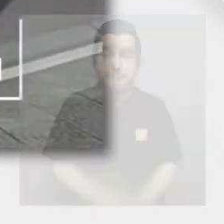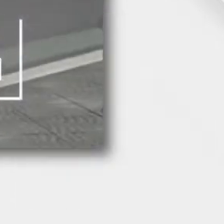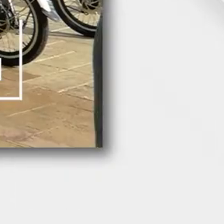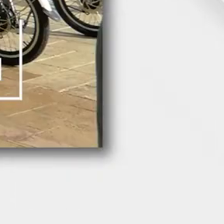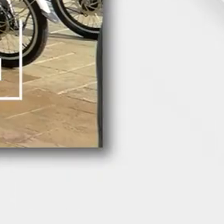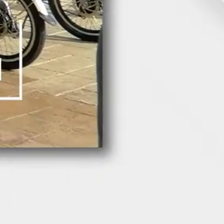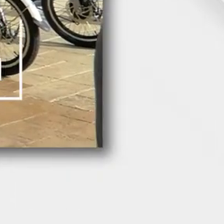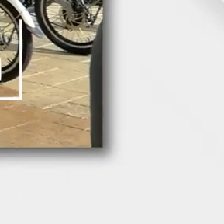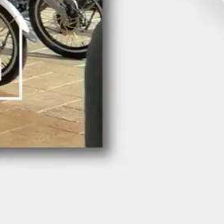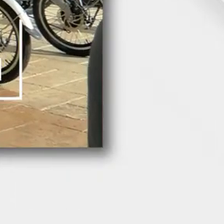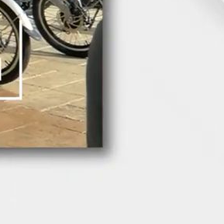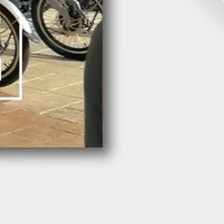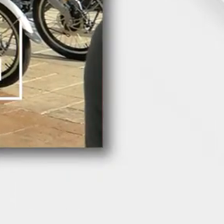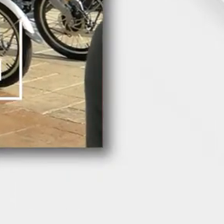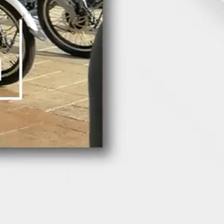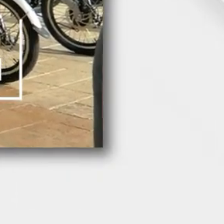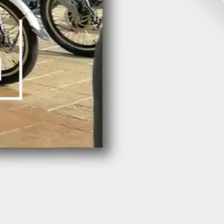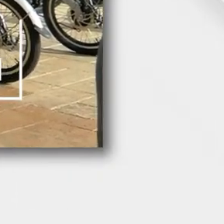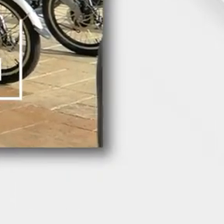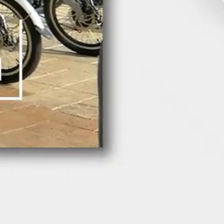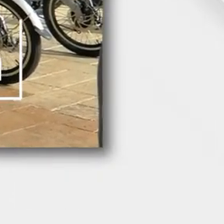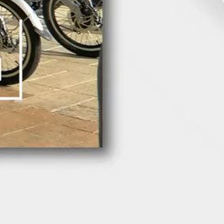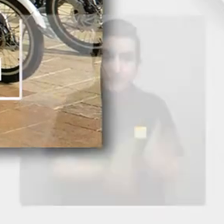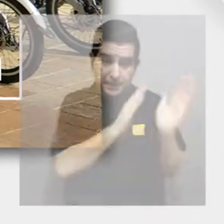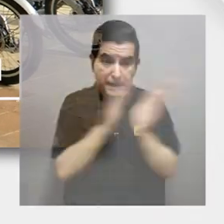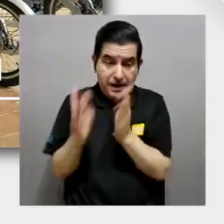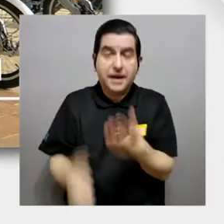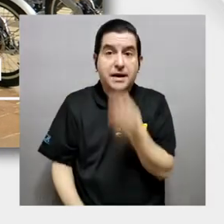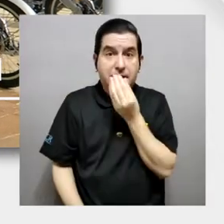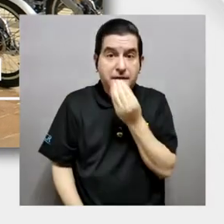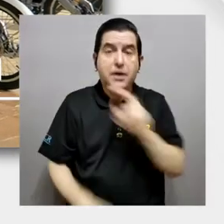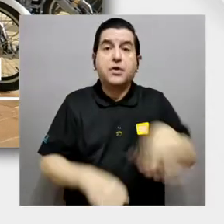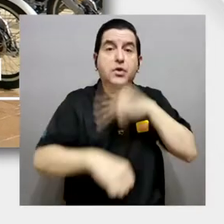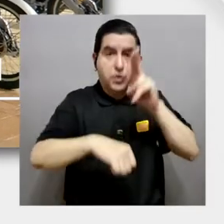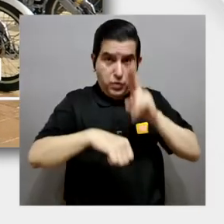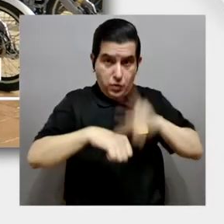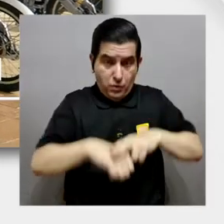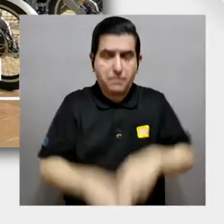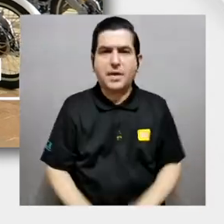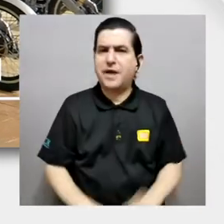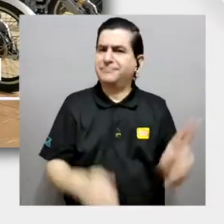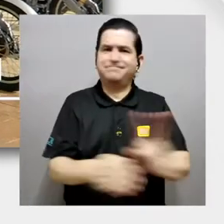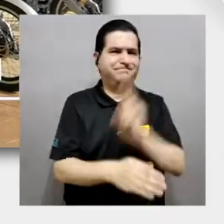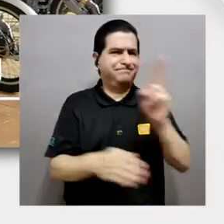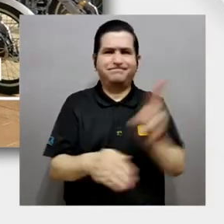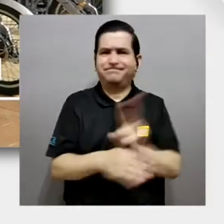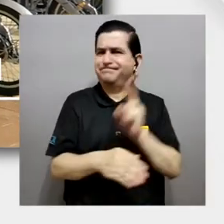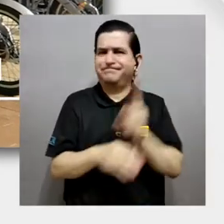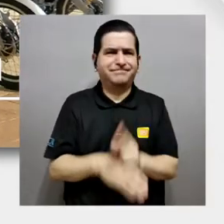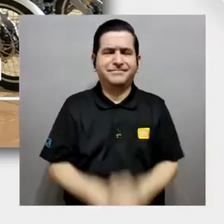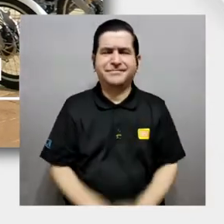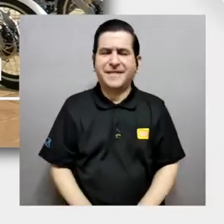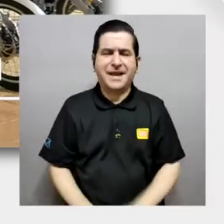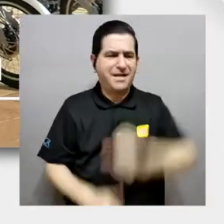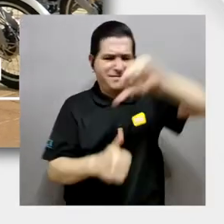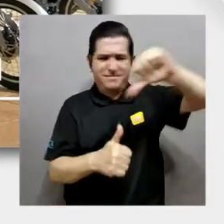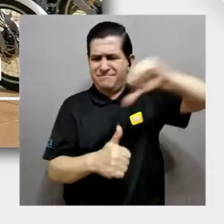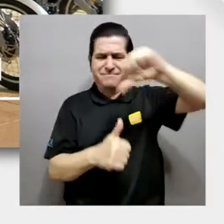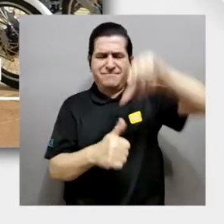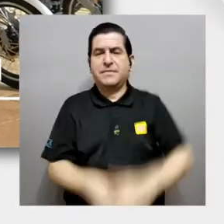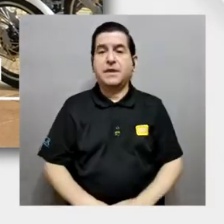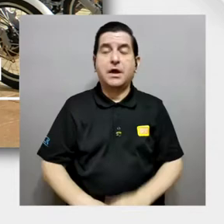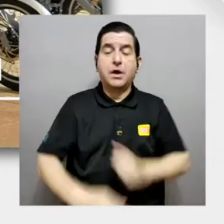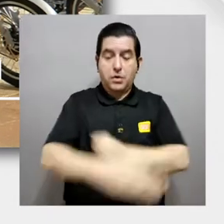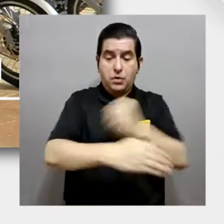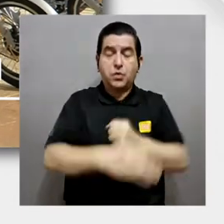food. Okay, we have a lot of fruits and vegetables. Yeah, when we prepare food, we